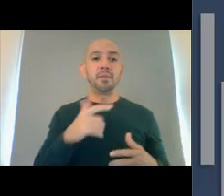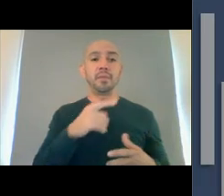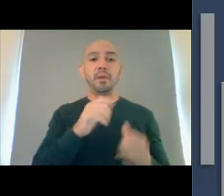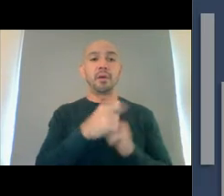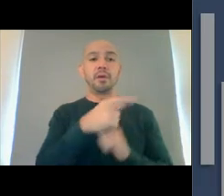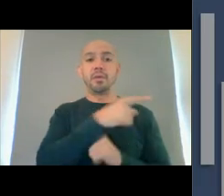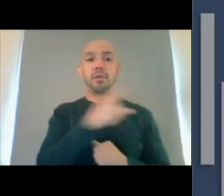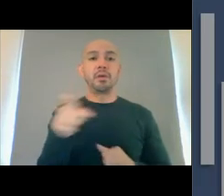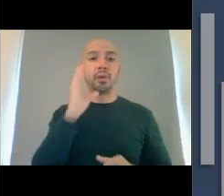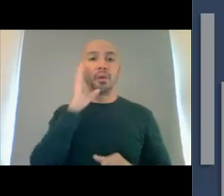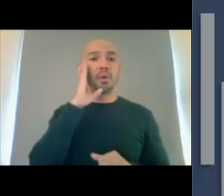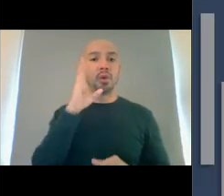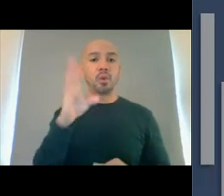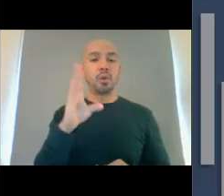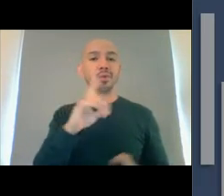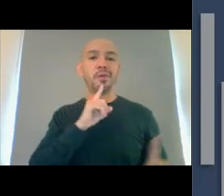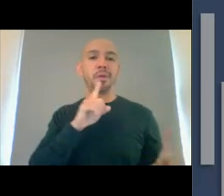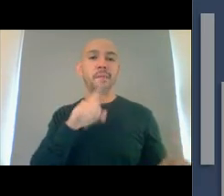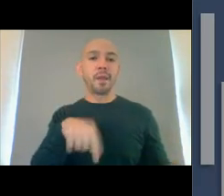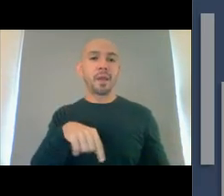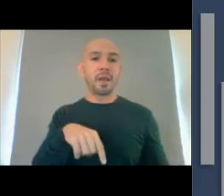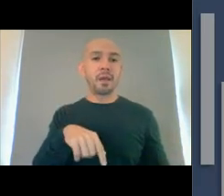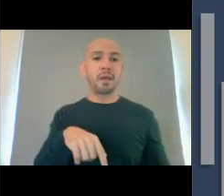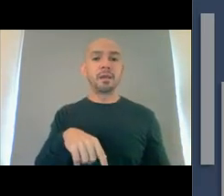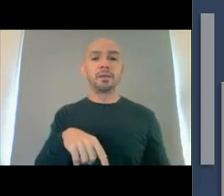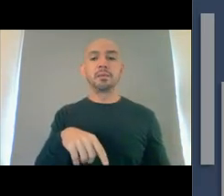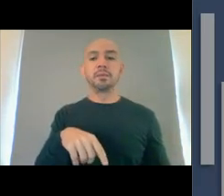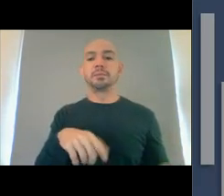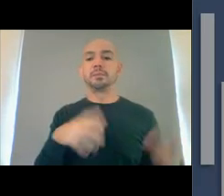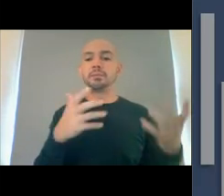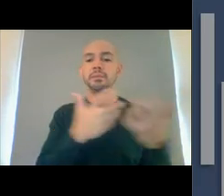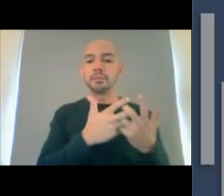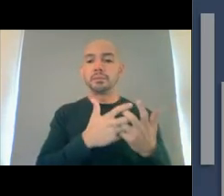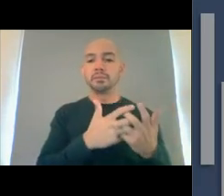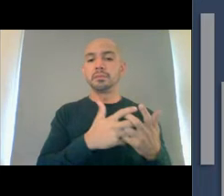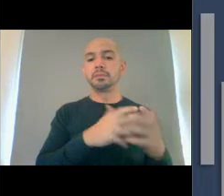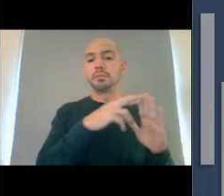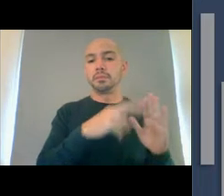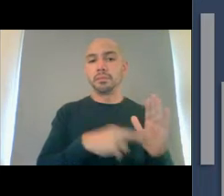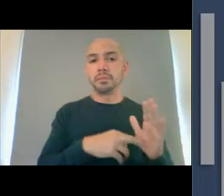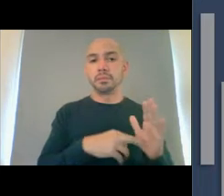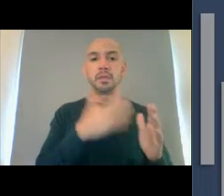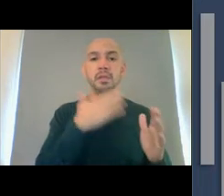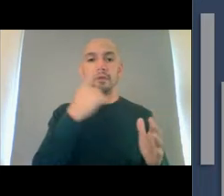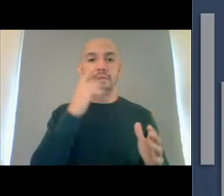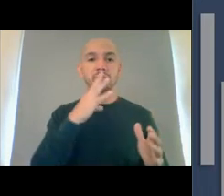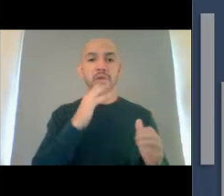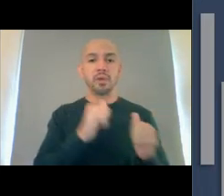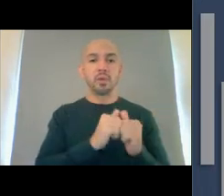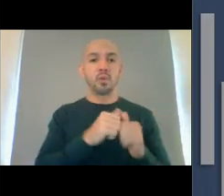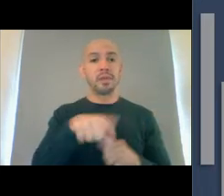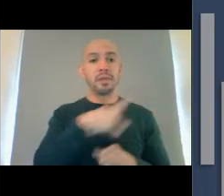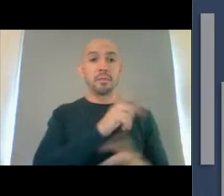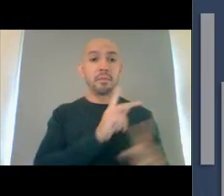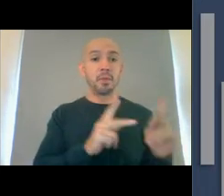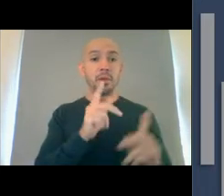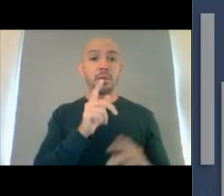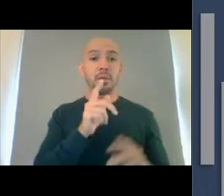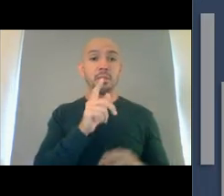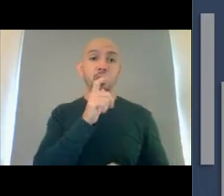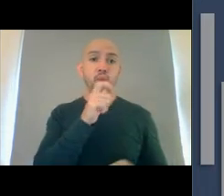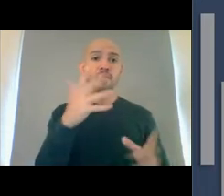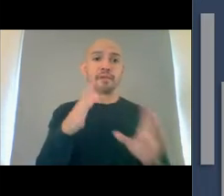with these mandates and to convert so thank you for for talking to the the folks that i've connected you with and incorporating